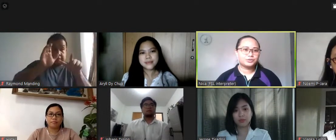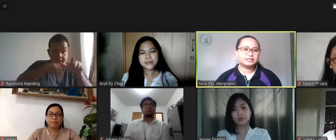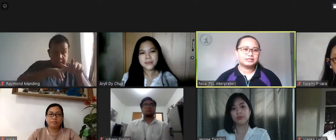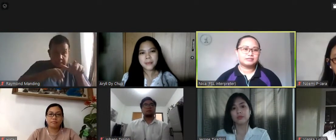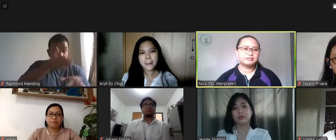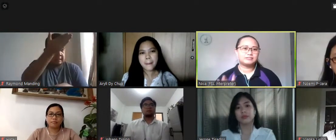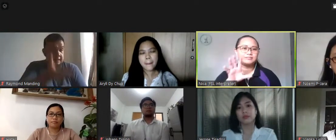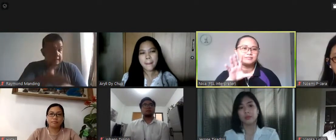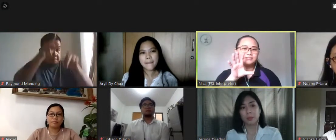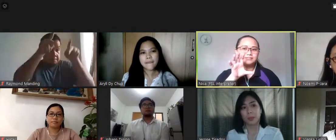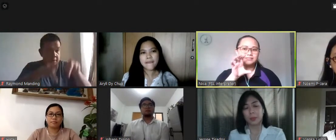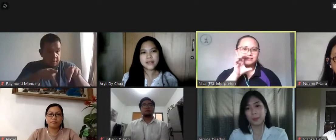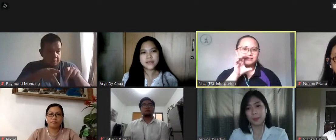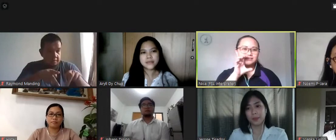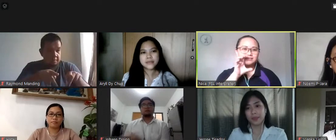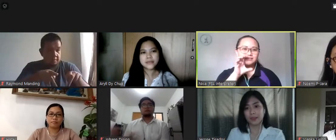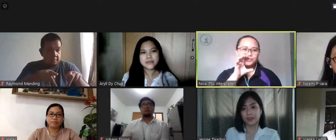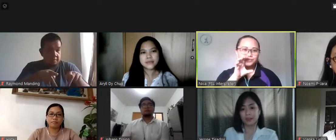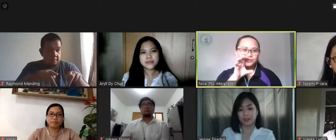We don't